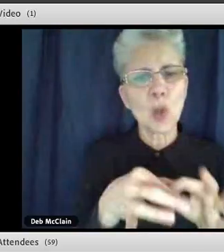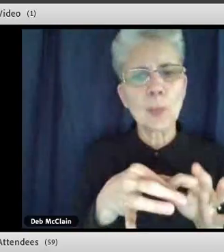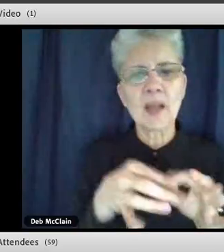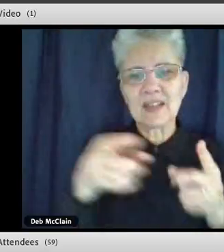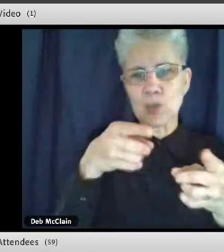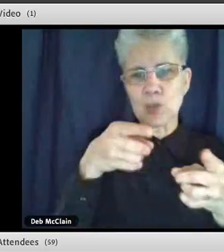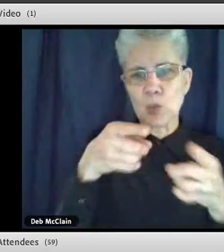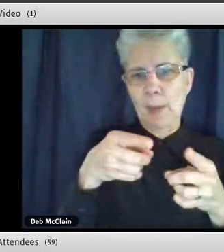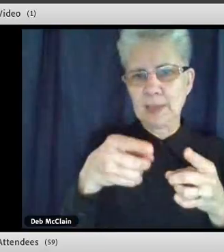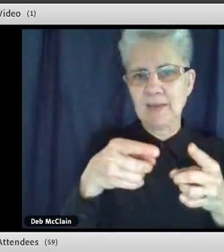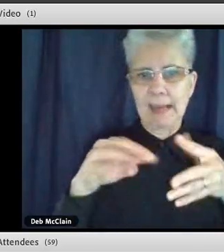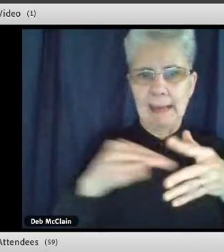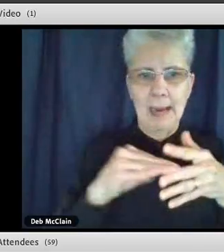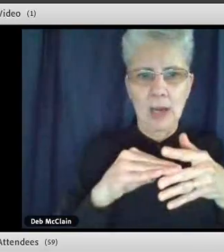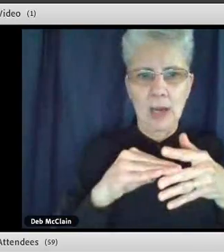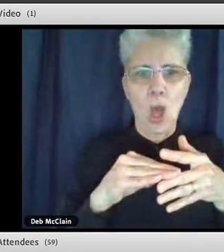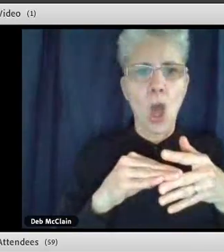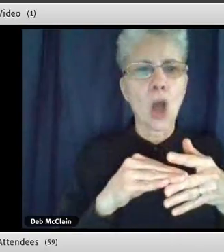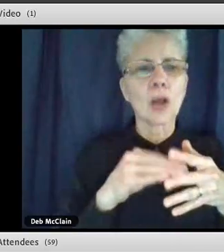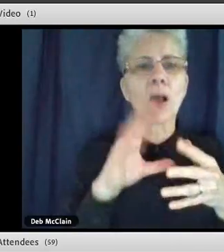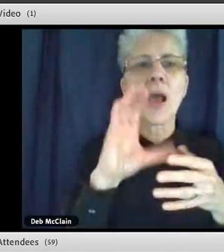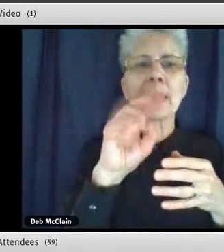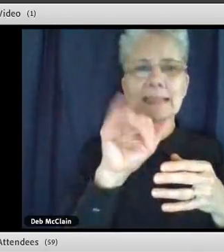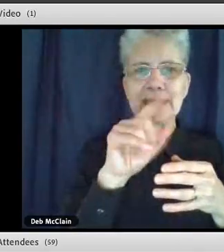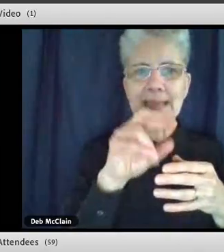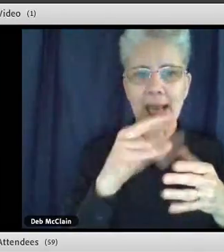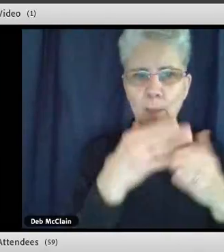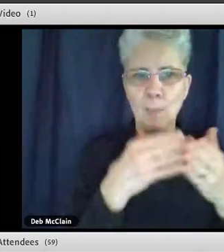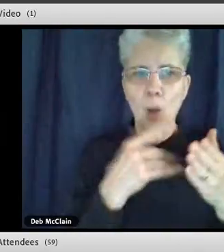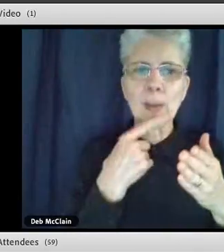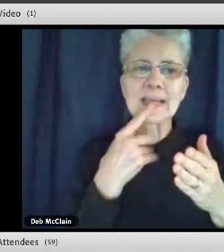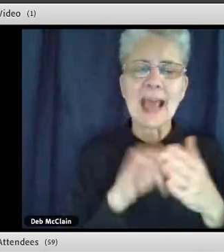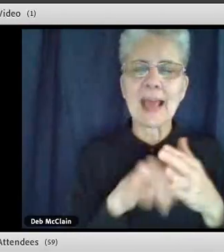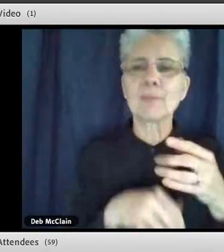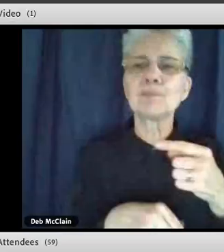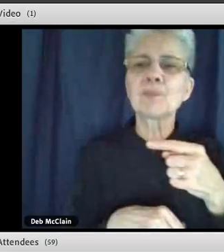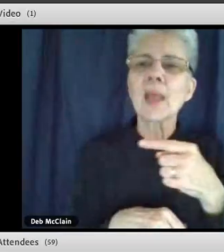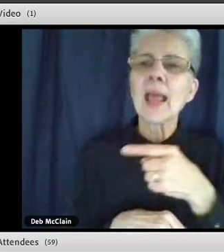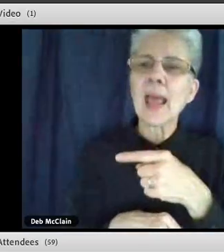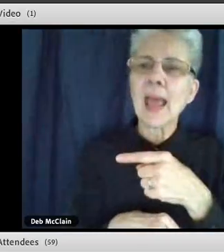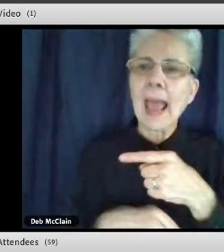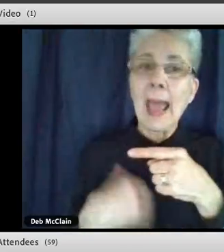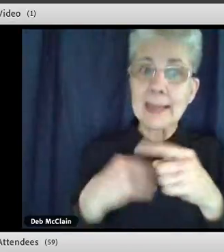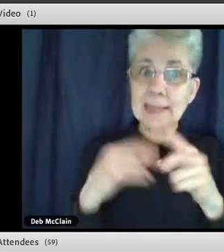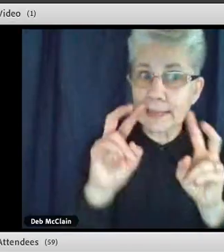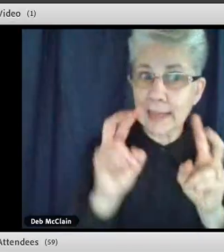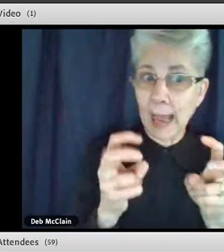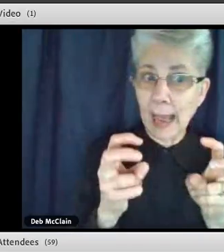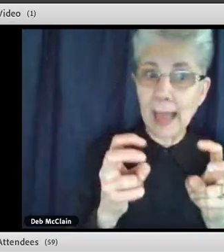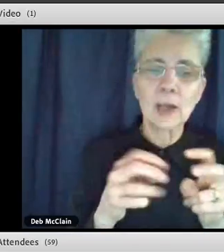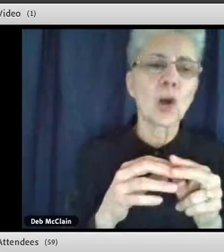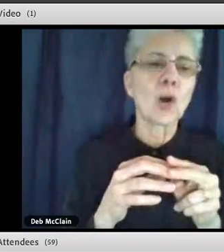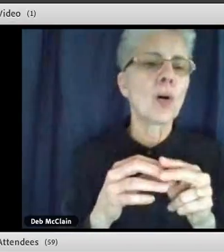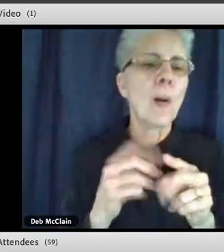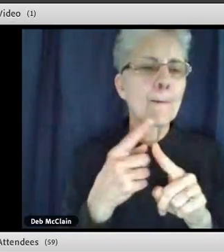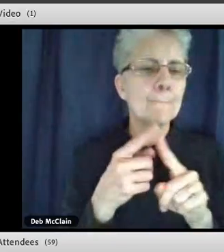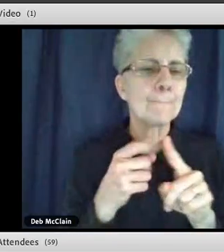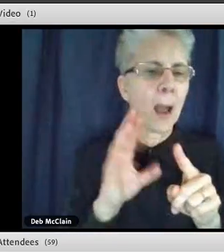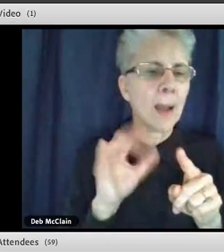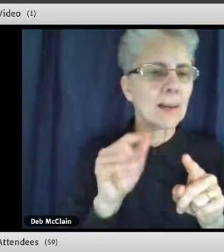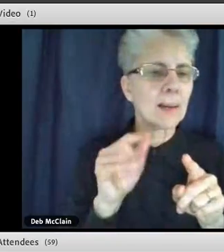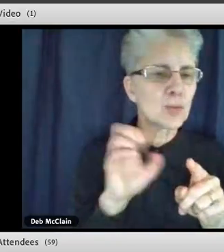so container aspects, we can say this as the title, Hunger Games. It's by Suzanne Collins, published by